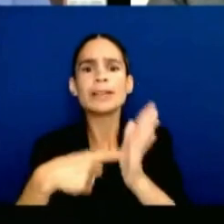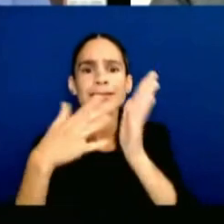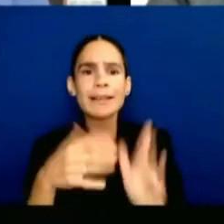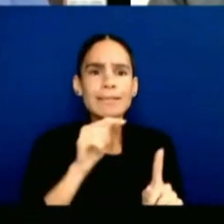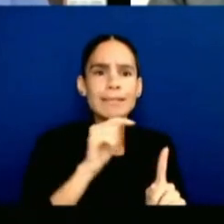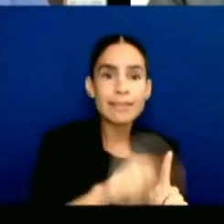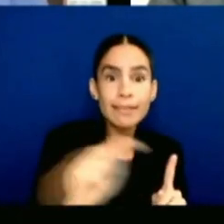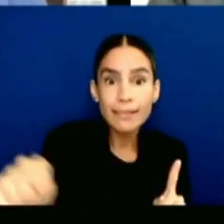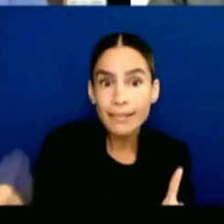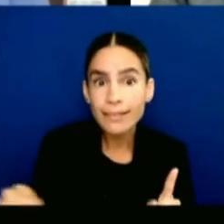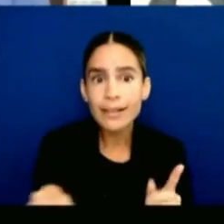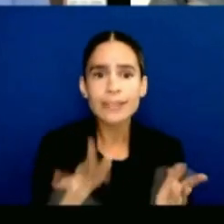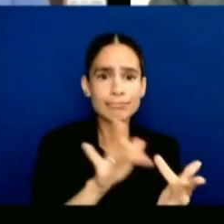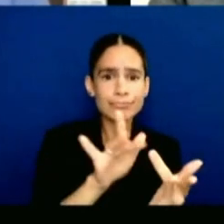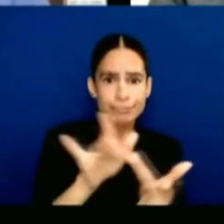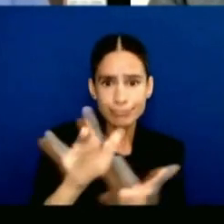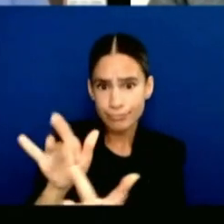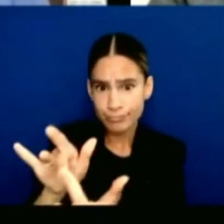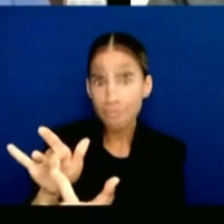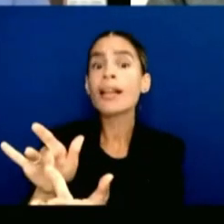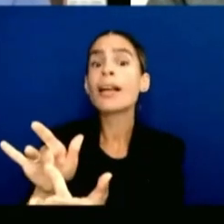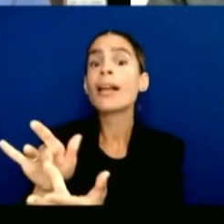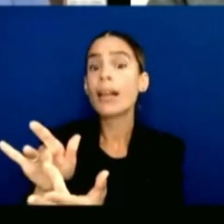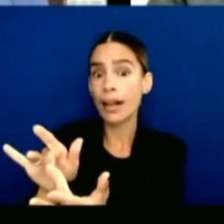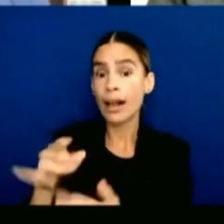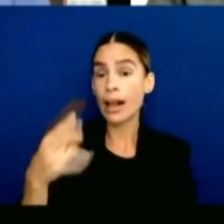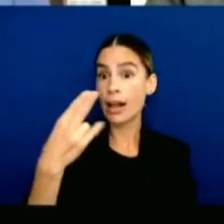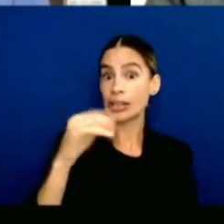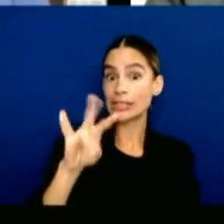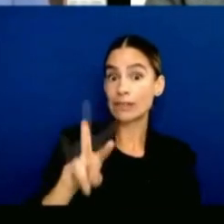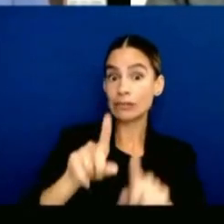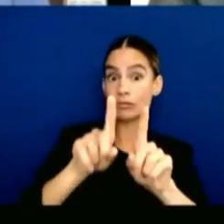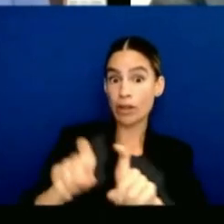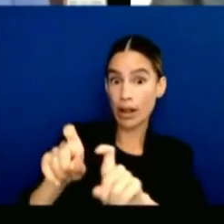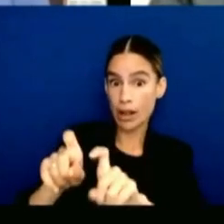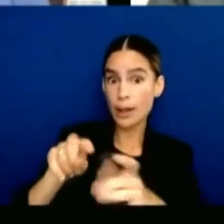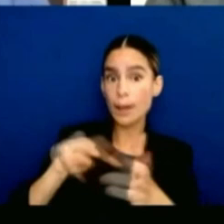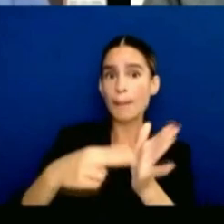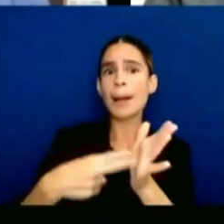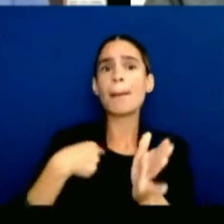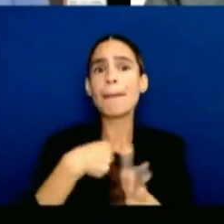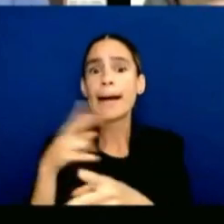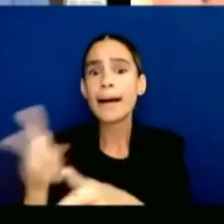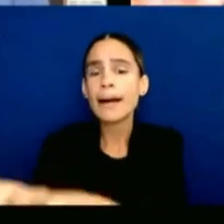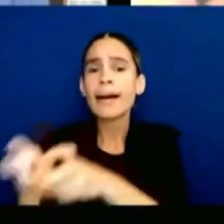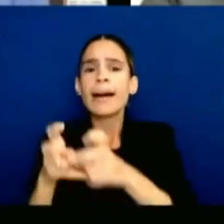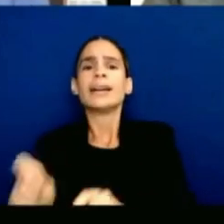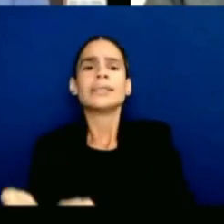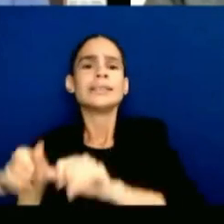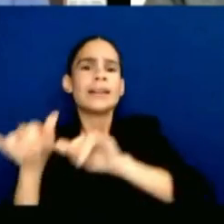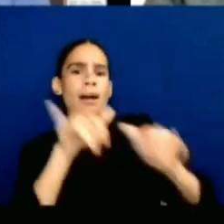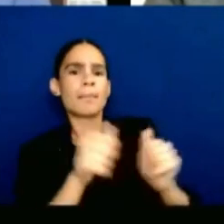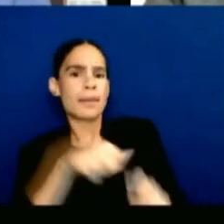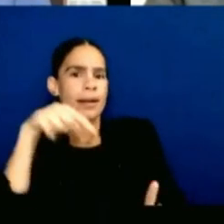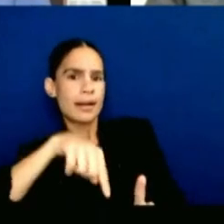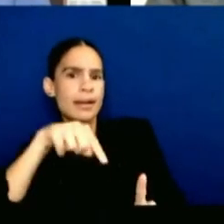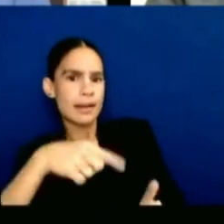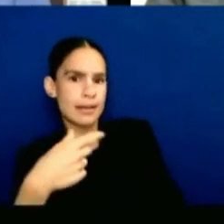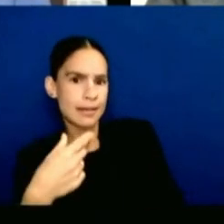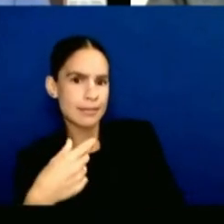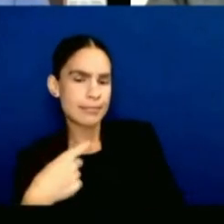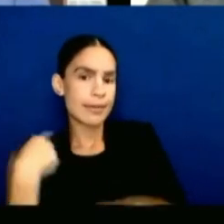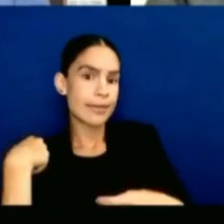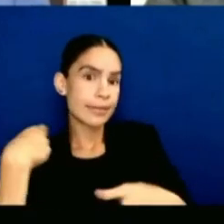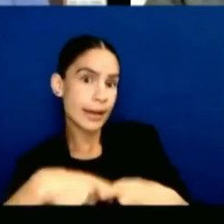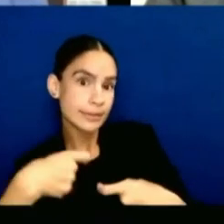thing for the African American, Latinx, and Native American populations. In fact, Francis and I right now are very heavily